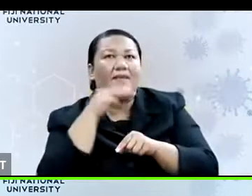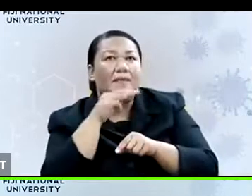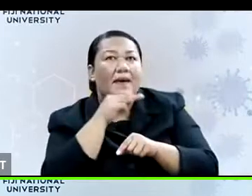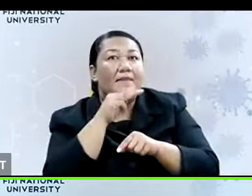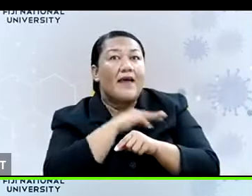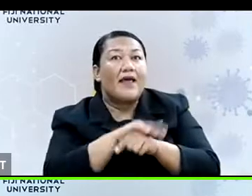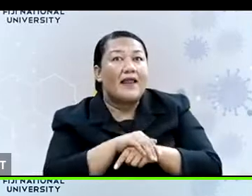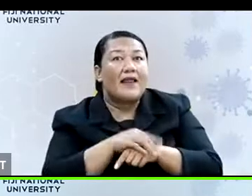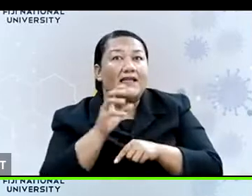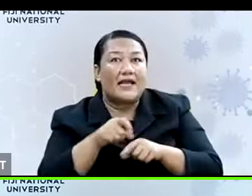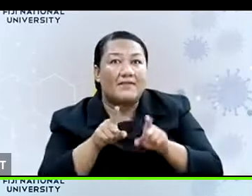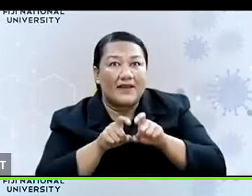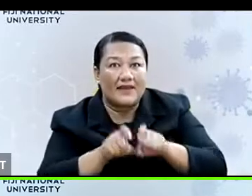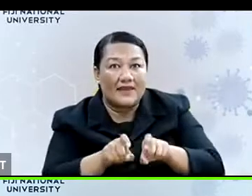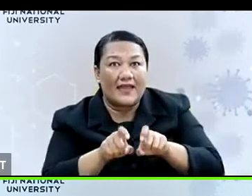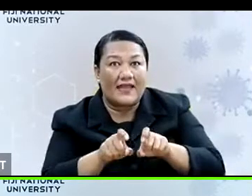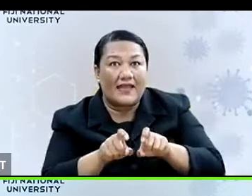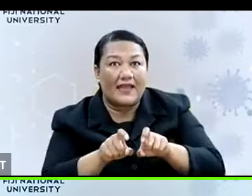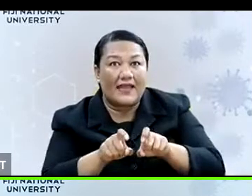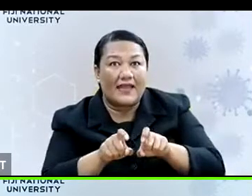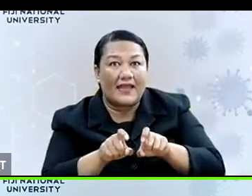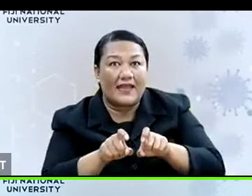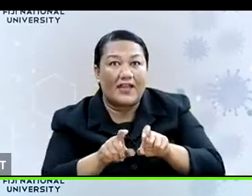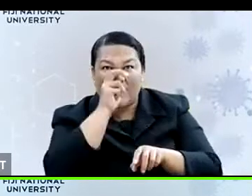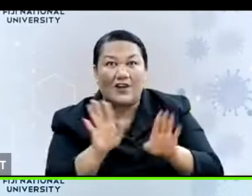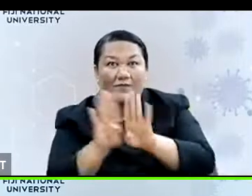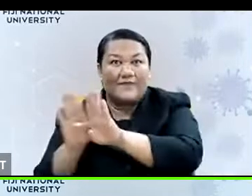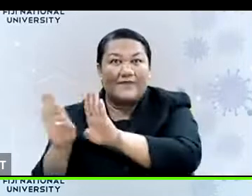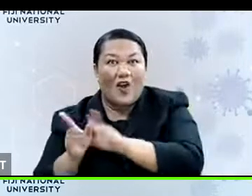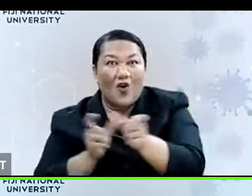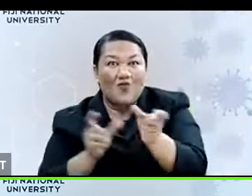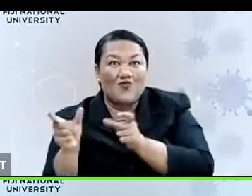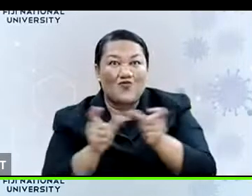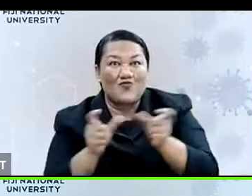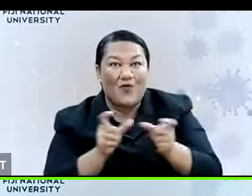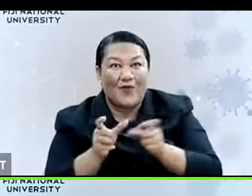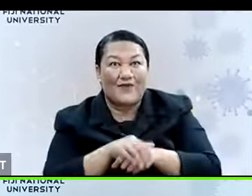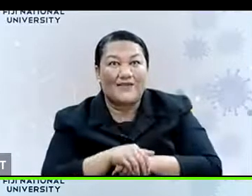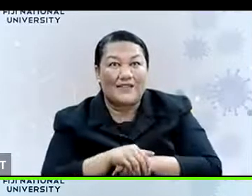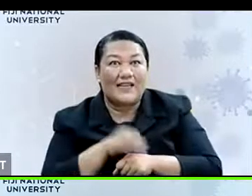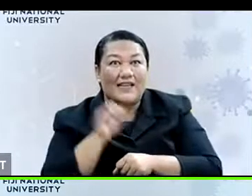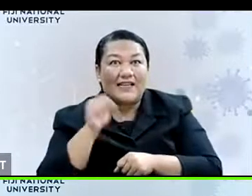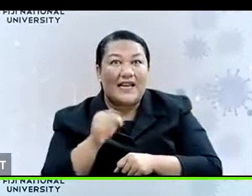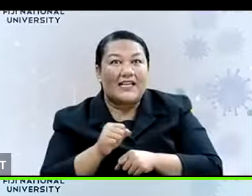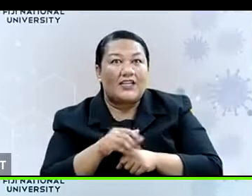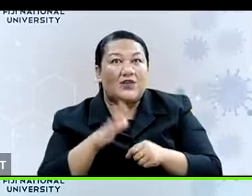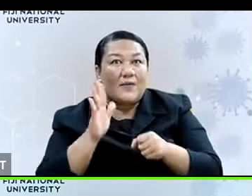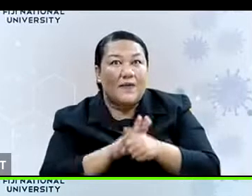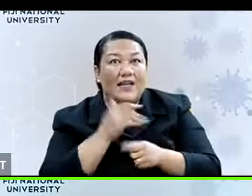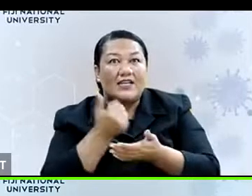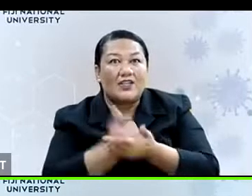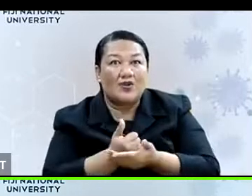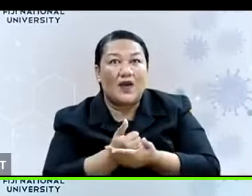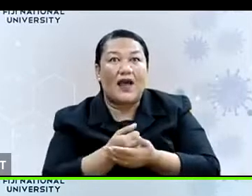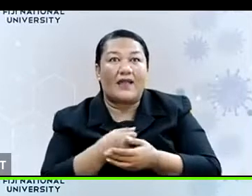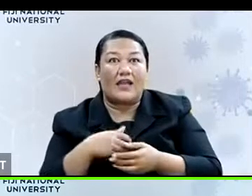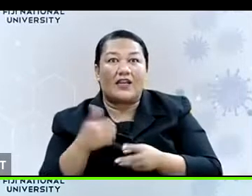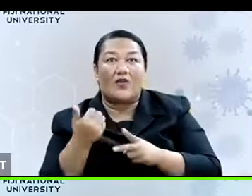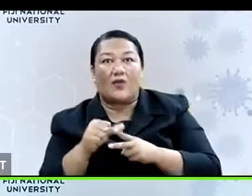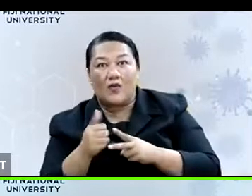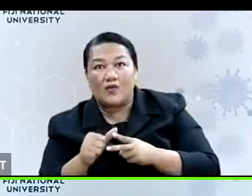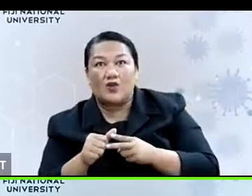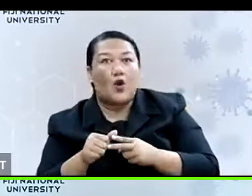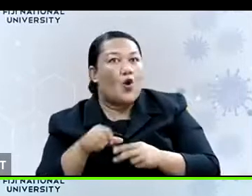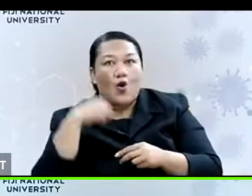maintaining sort of strict border controls in the long term is not feasible. And I mean, obviously it has significant economic and social impact as